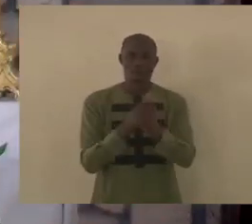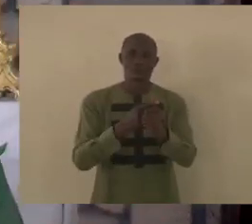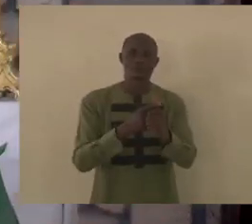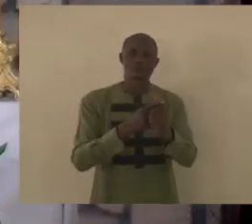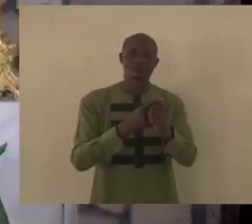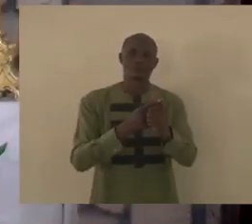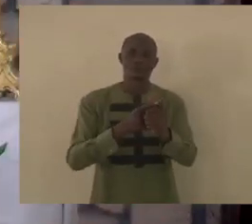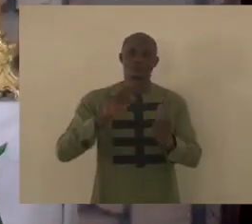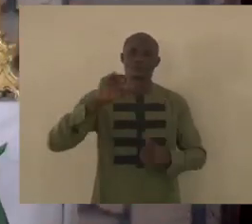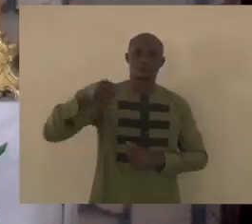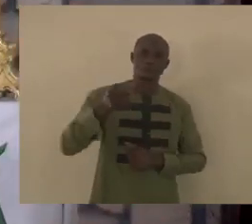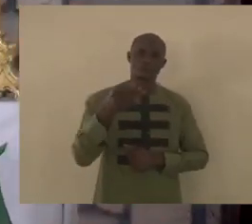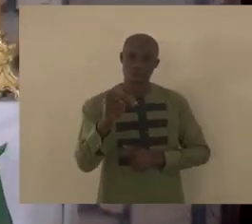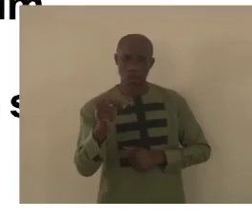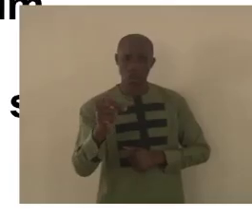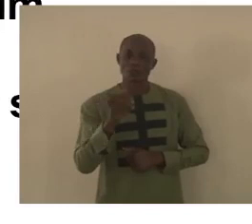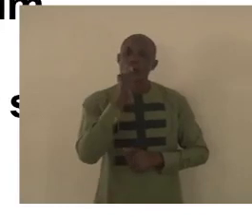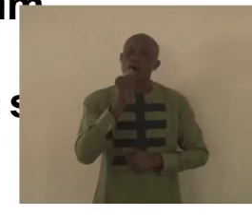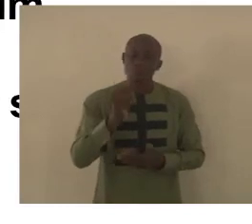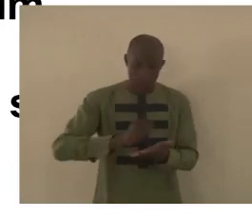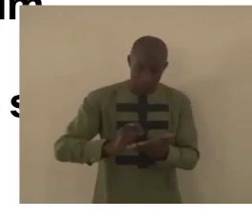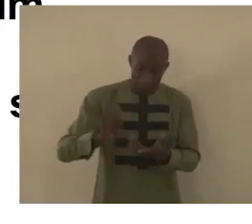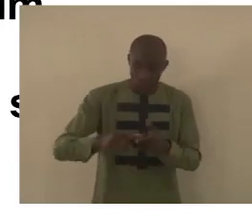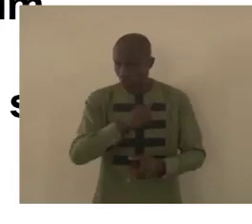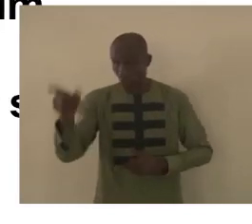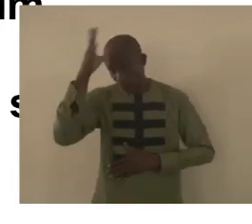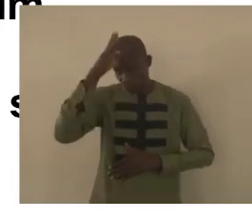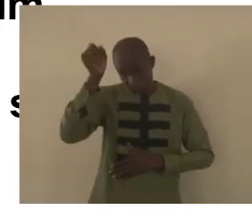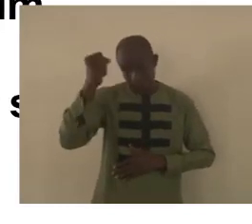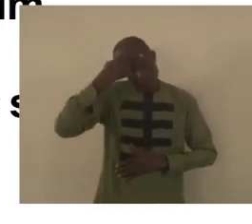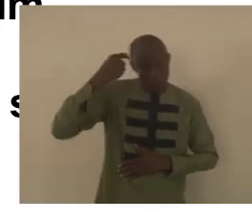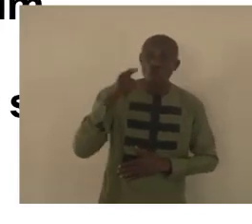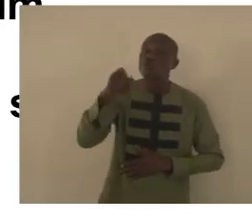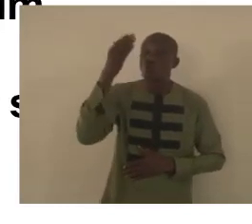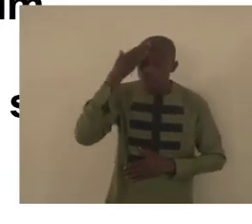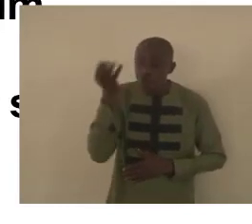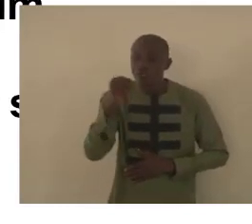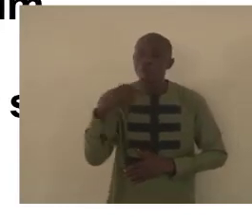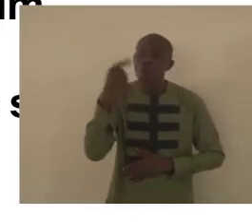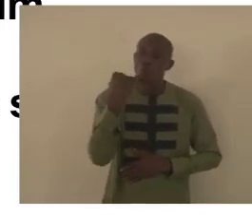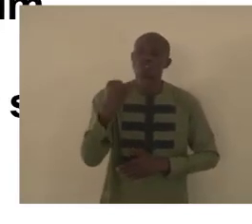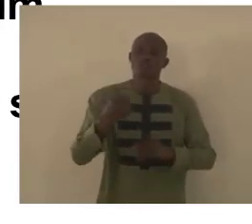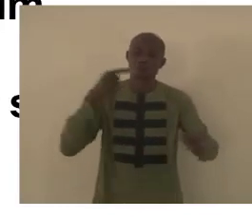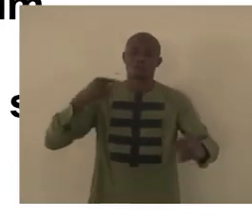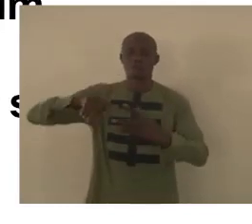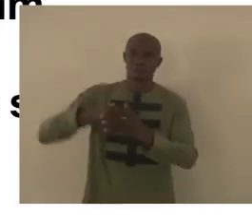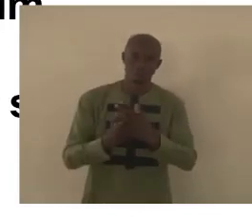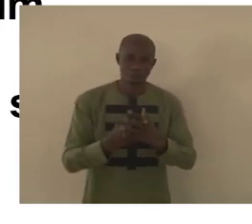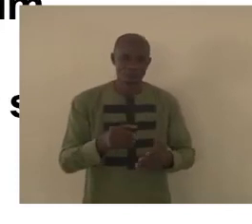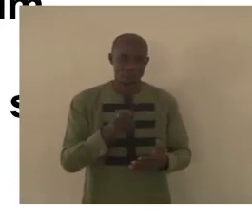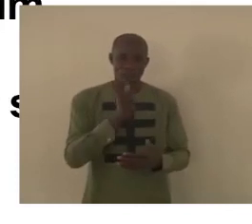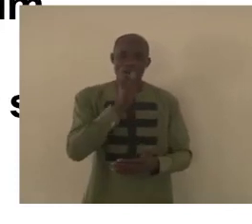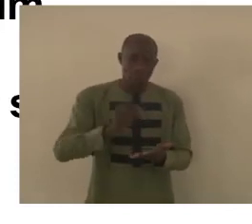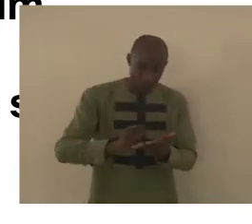In 1 John chapter 2, John says, I'm writing to you, fathers, because you know him who is from the